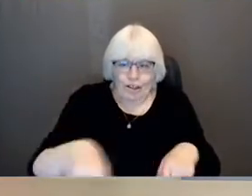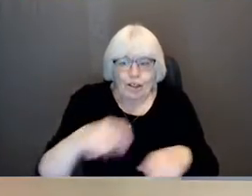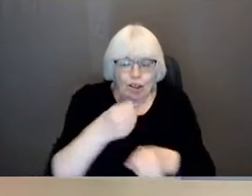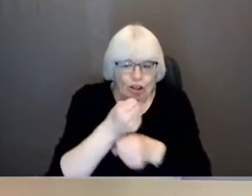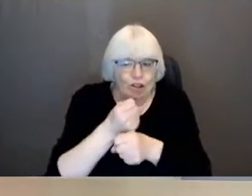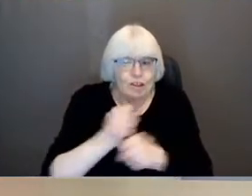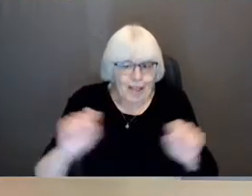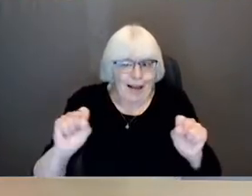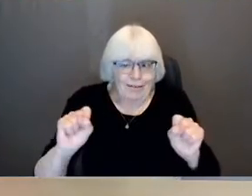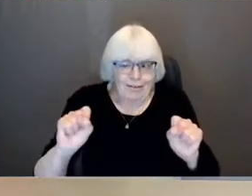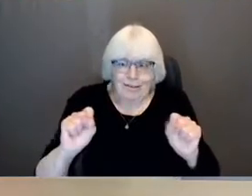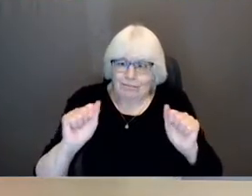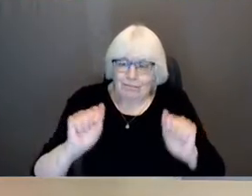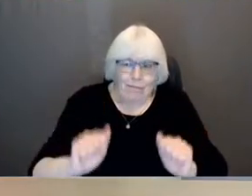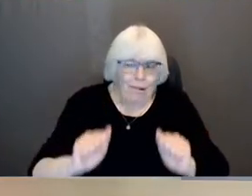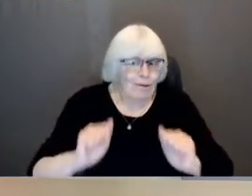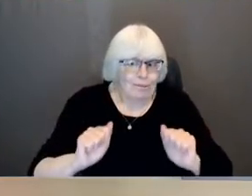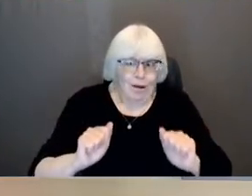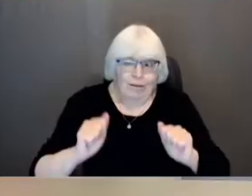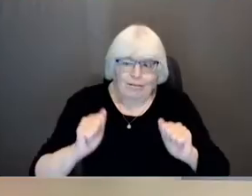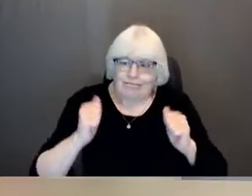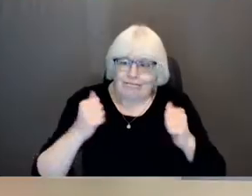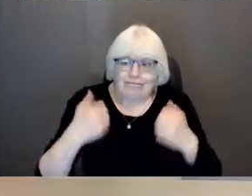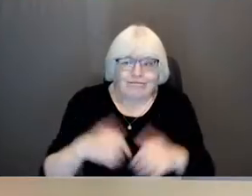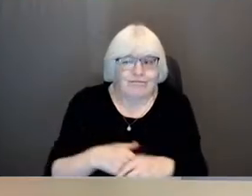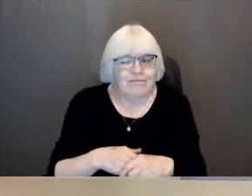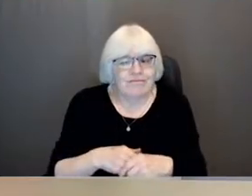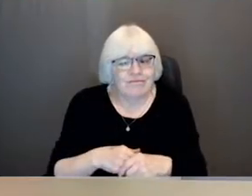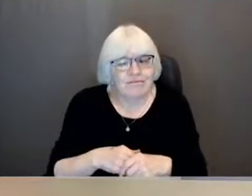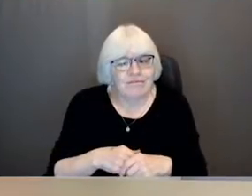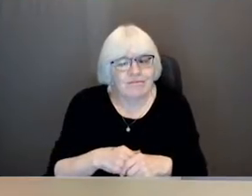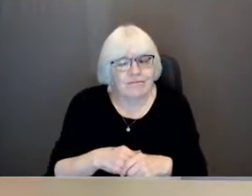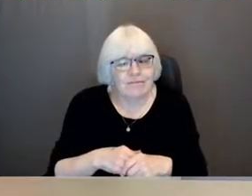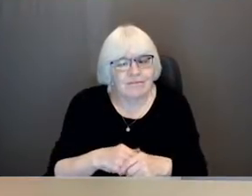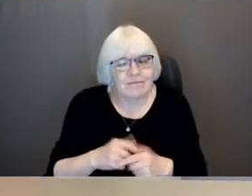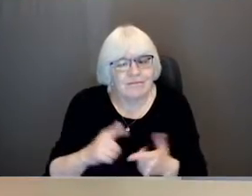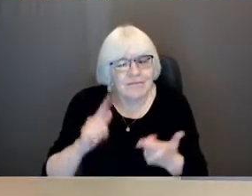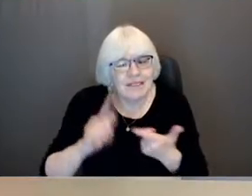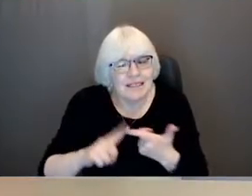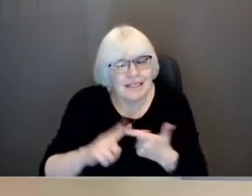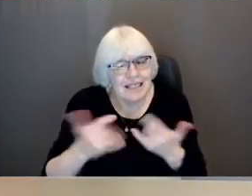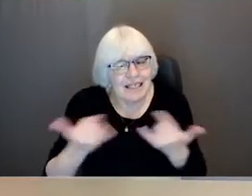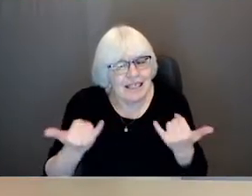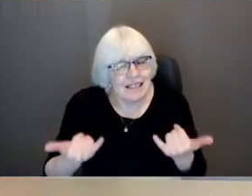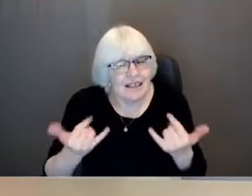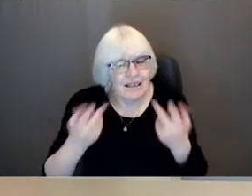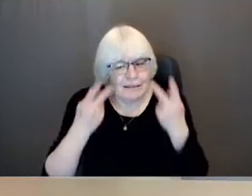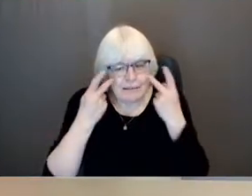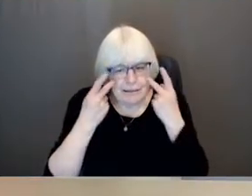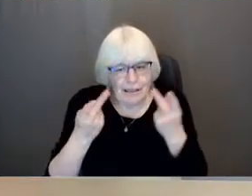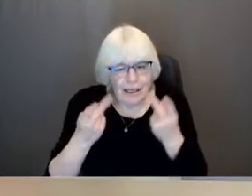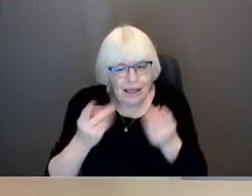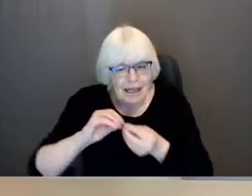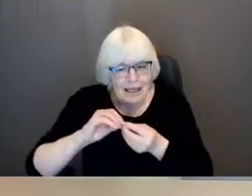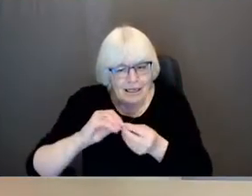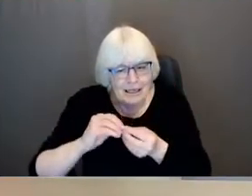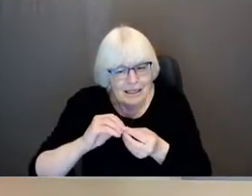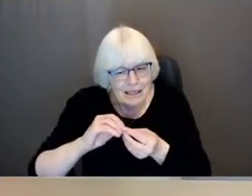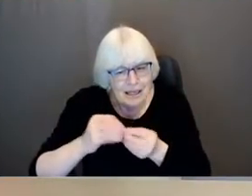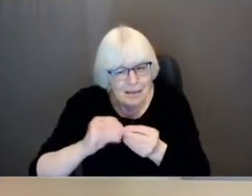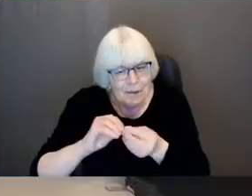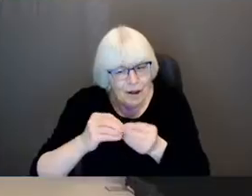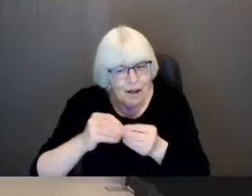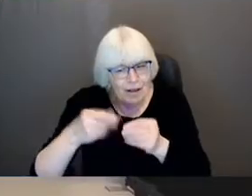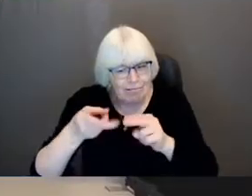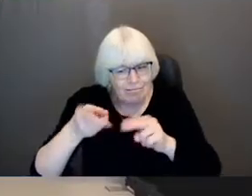And with the sheer volume of cases now, I'm curious, and maybe the Premier wants to weigh in on this from a public safety issue as